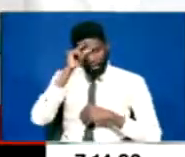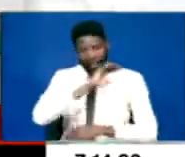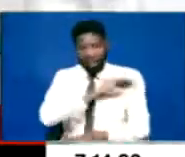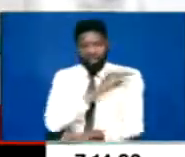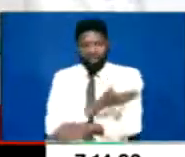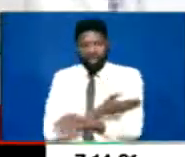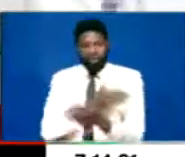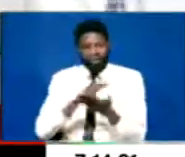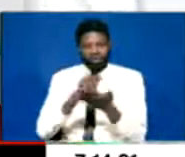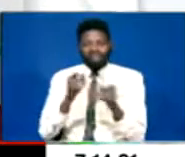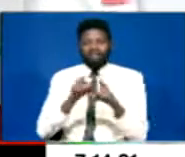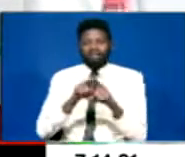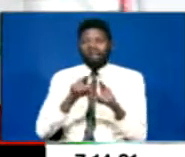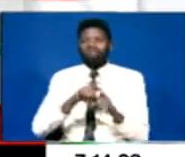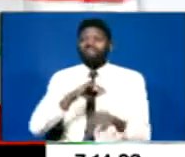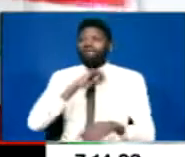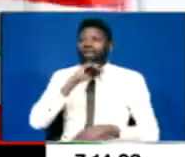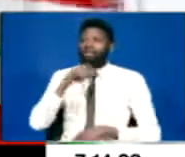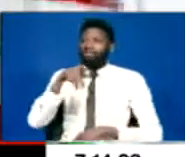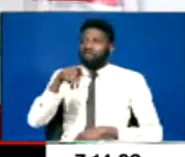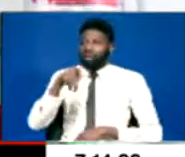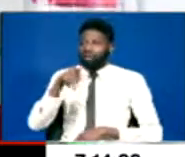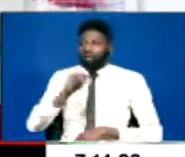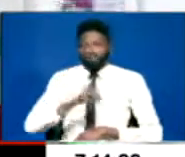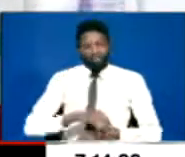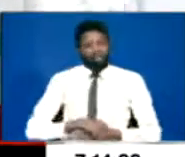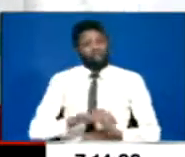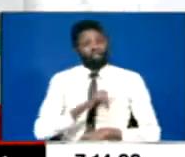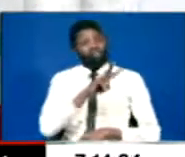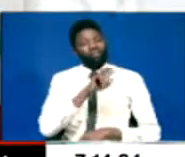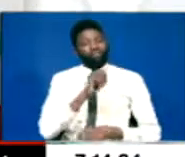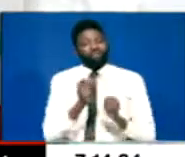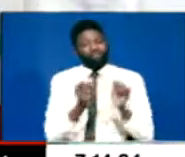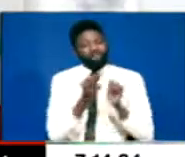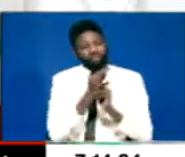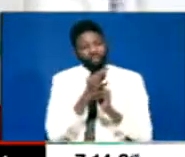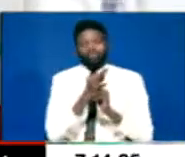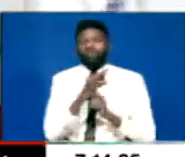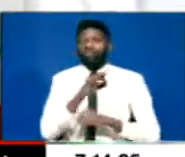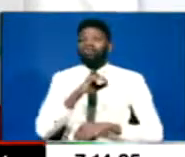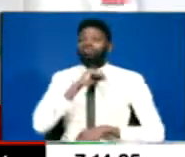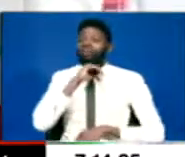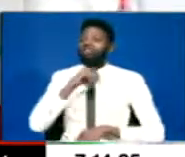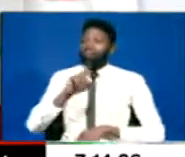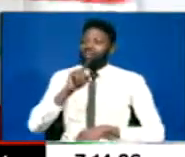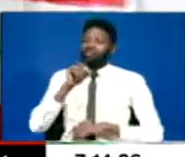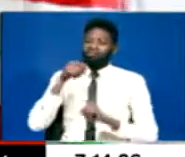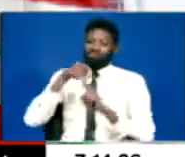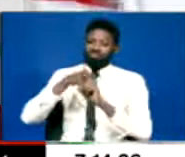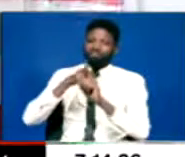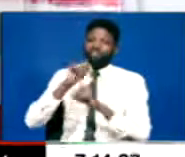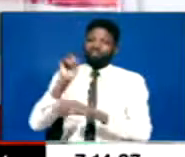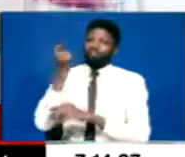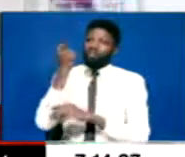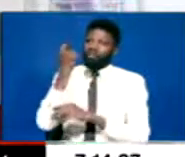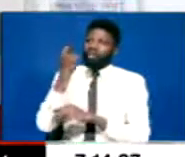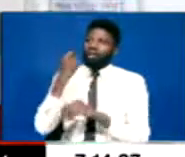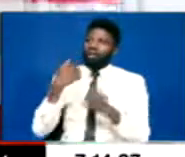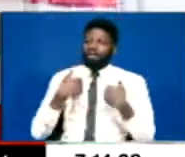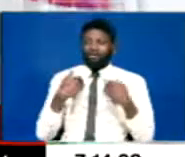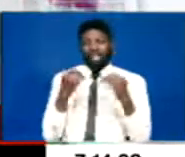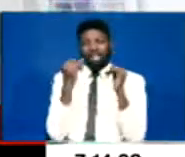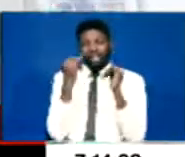In 2013, Odinga would contest the presidency, this time under a new constitution order that adopted a presidential system of